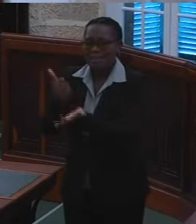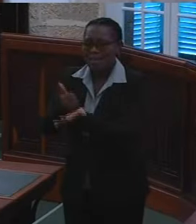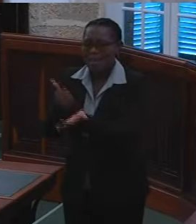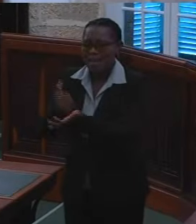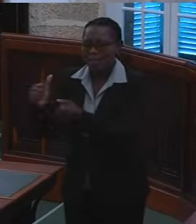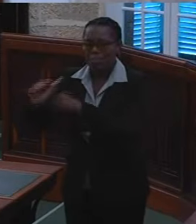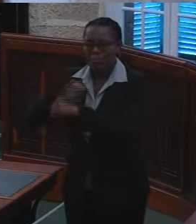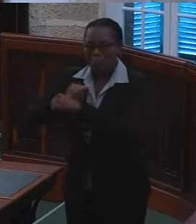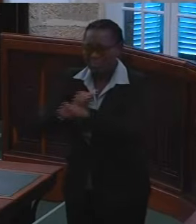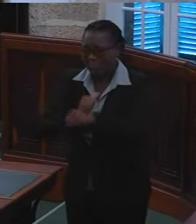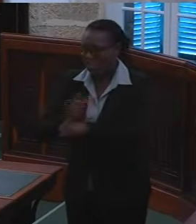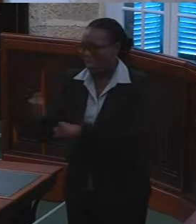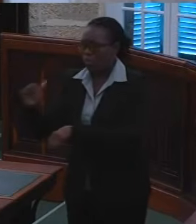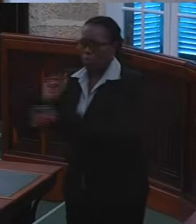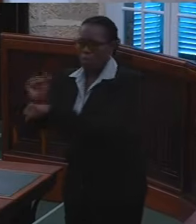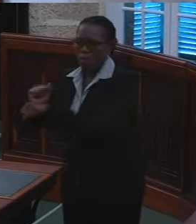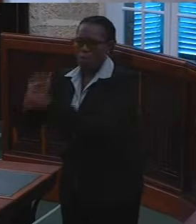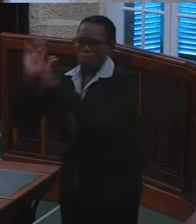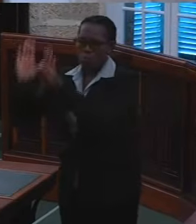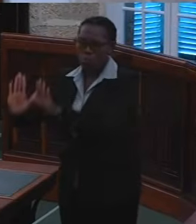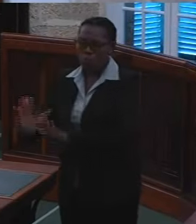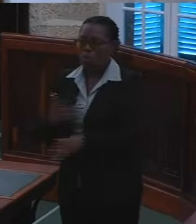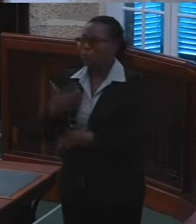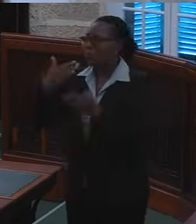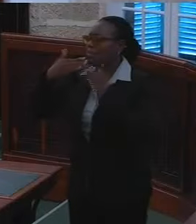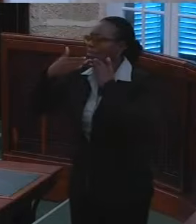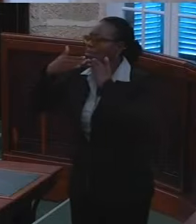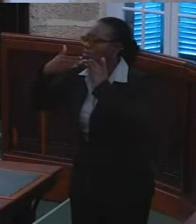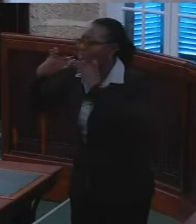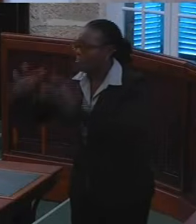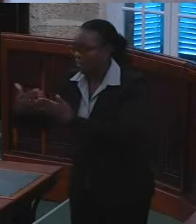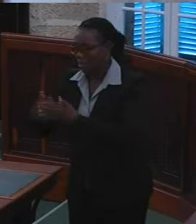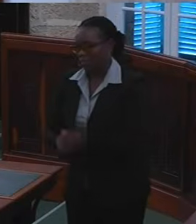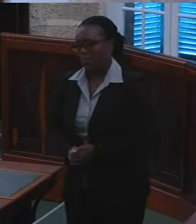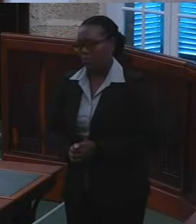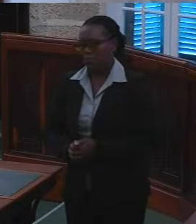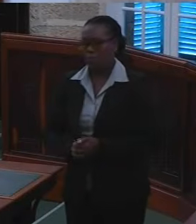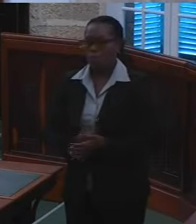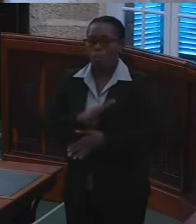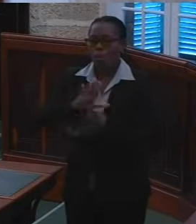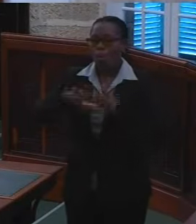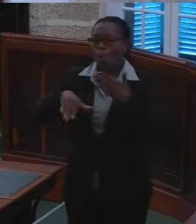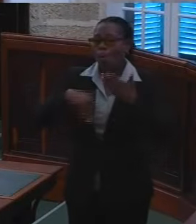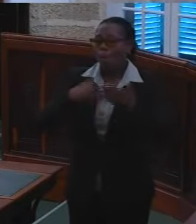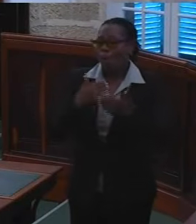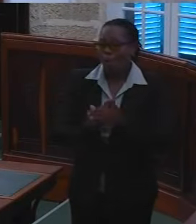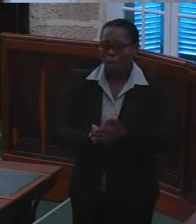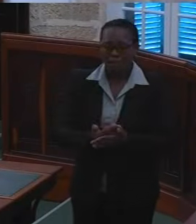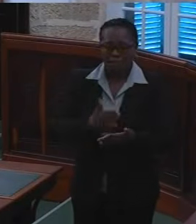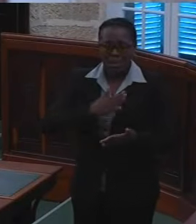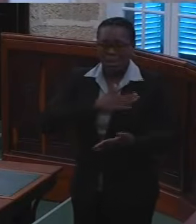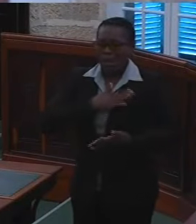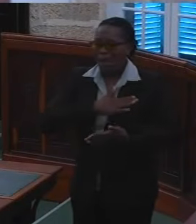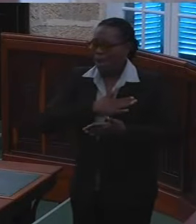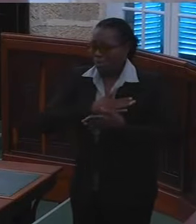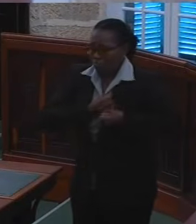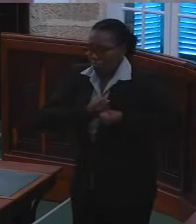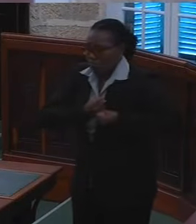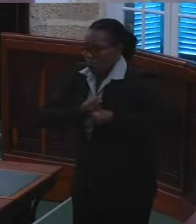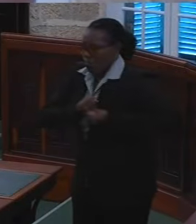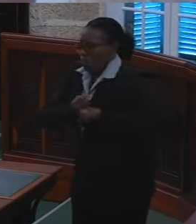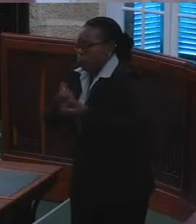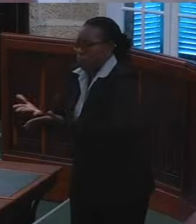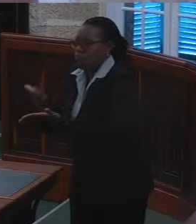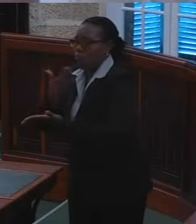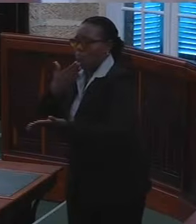him a fulsome thanks from all four chambers of my heart, including